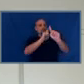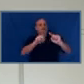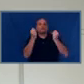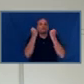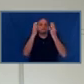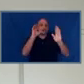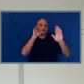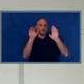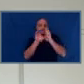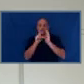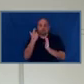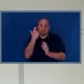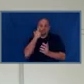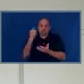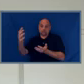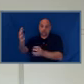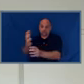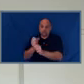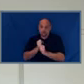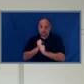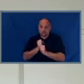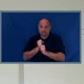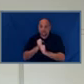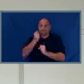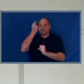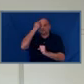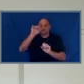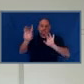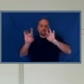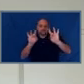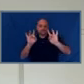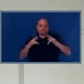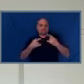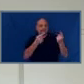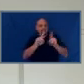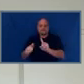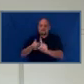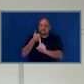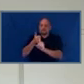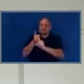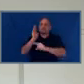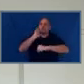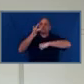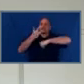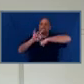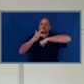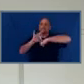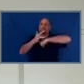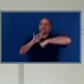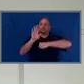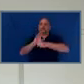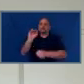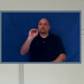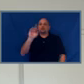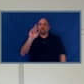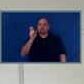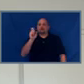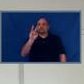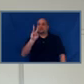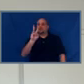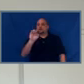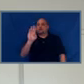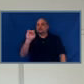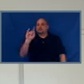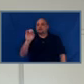recently acquired for the sampling event itself are going to be available on the OSIRIS-REx website, which